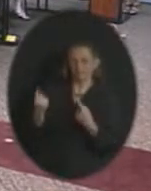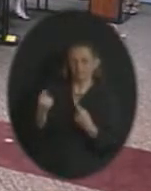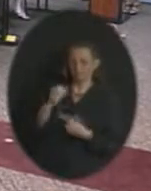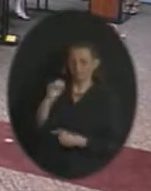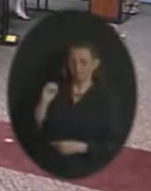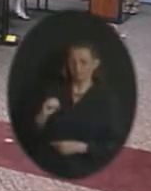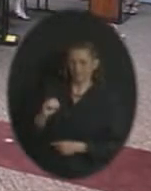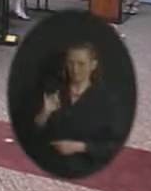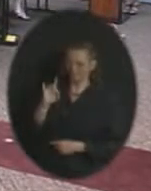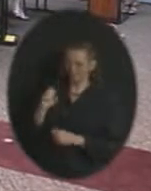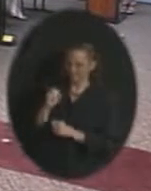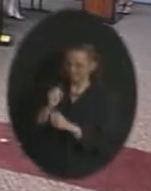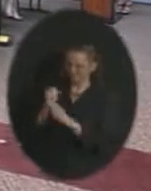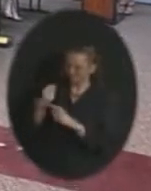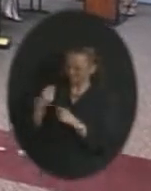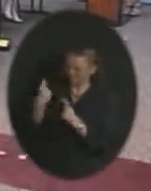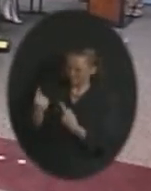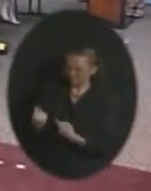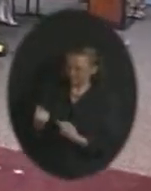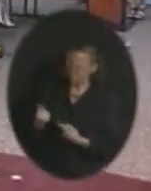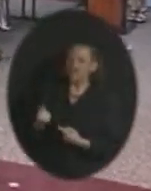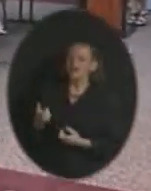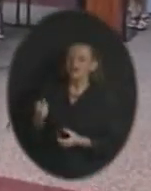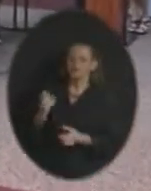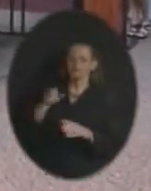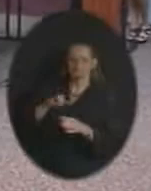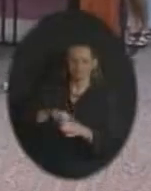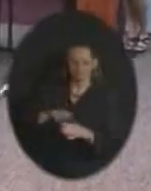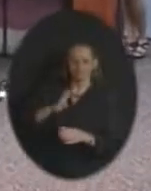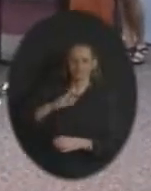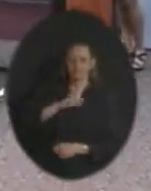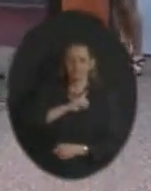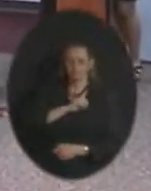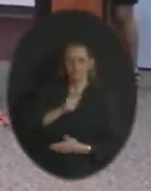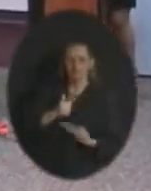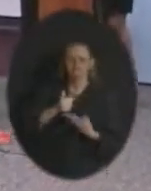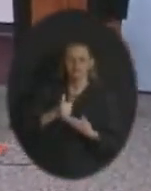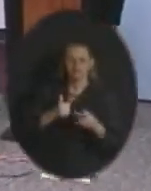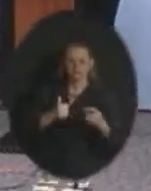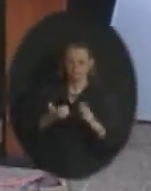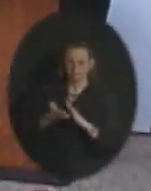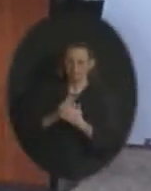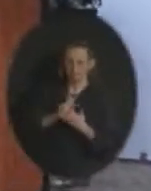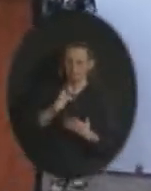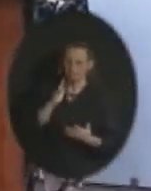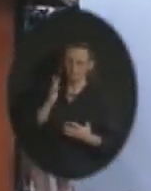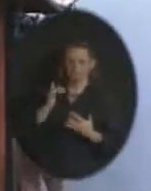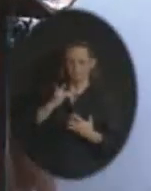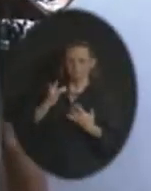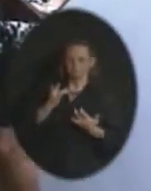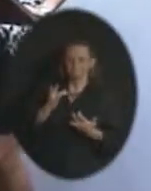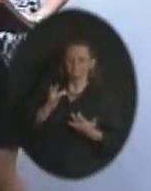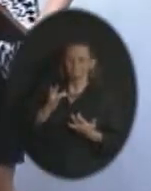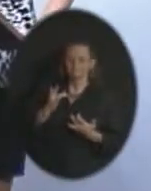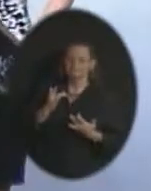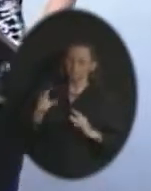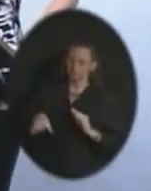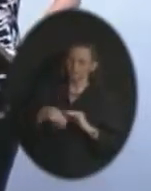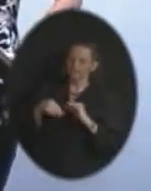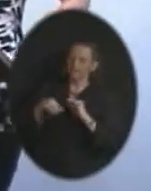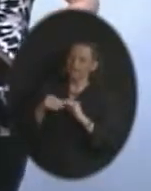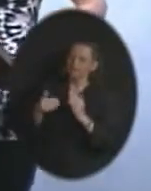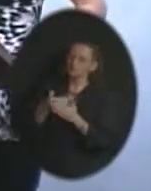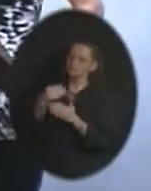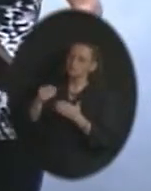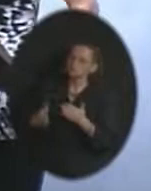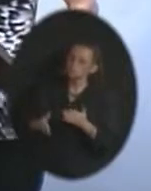8 years, and serving as a member of this board has certainly kept Rita Ashley on her toes. We've added a few students, we've hired a few